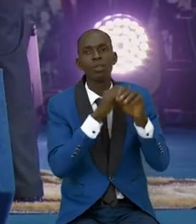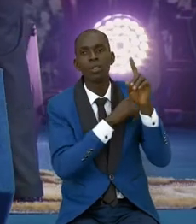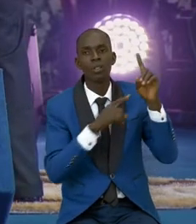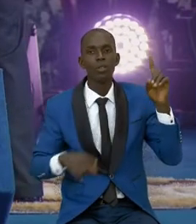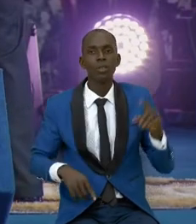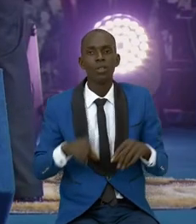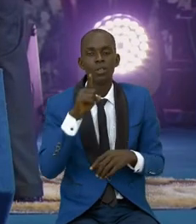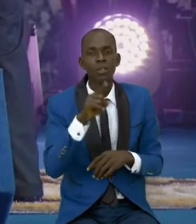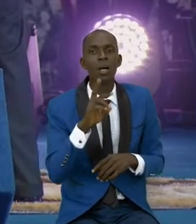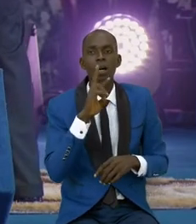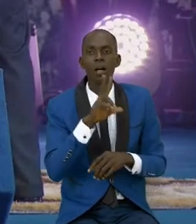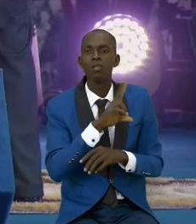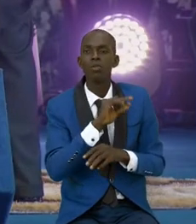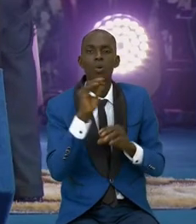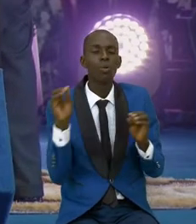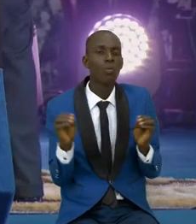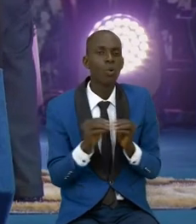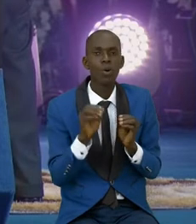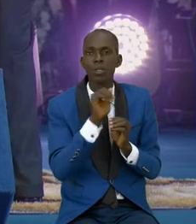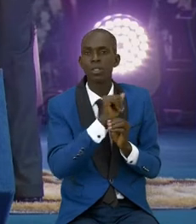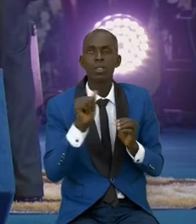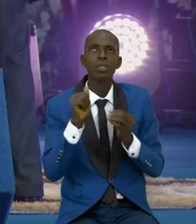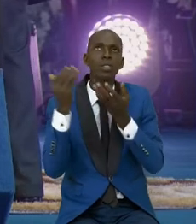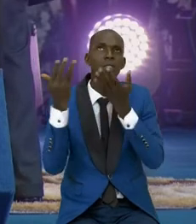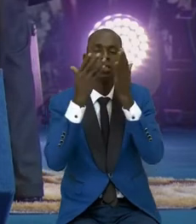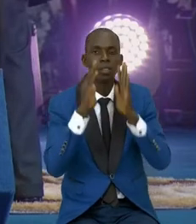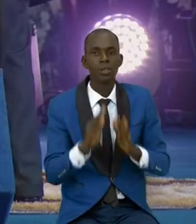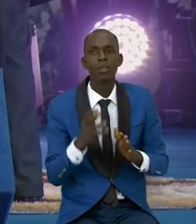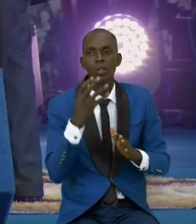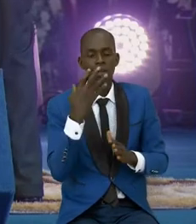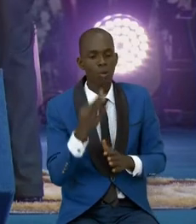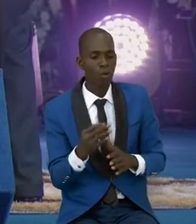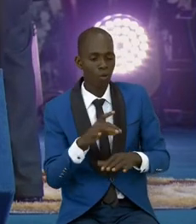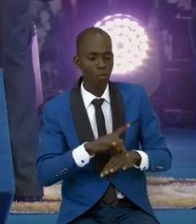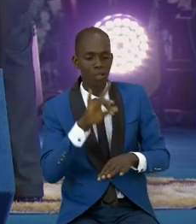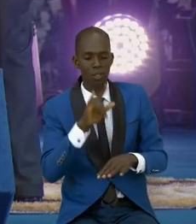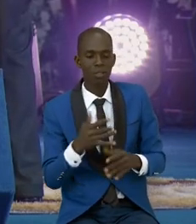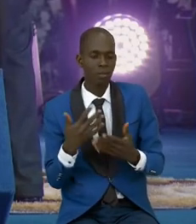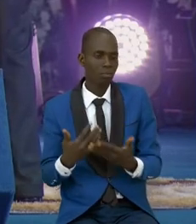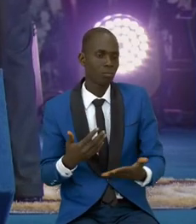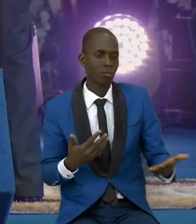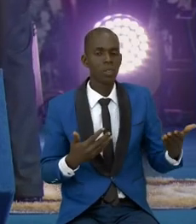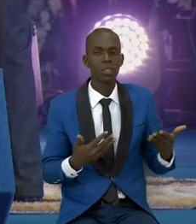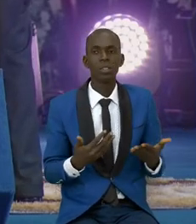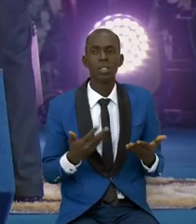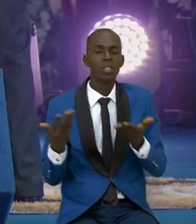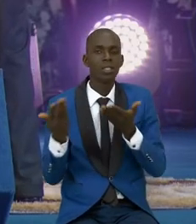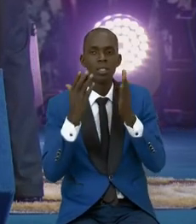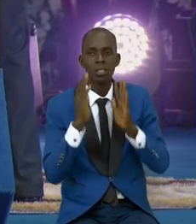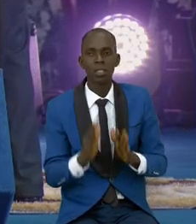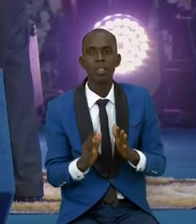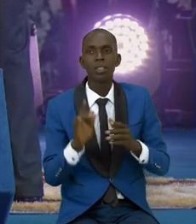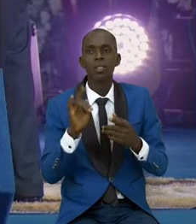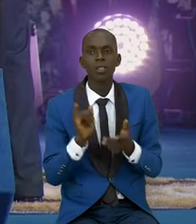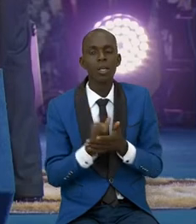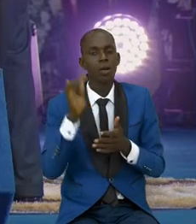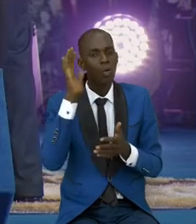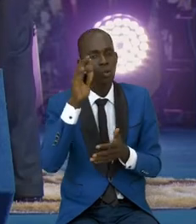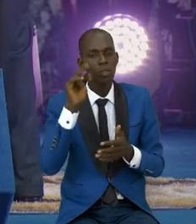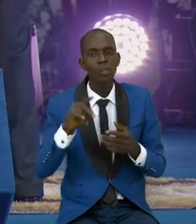no more a servant of substance. A servant that you need to take those